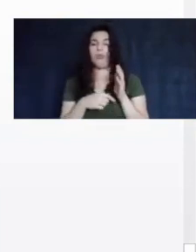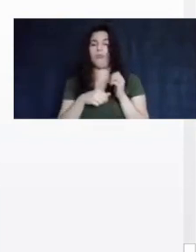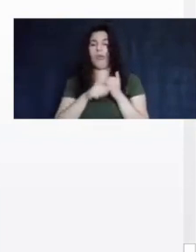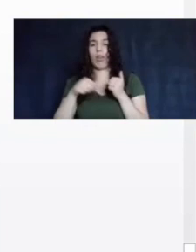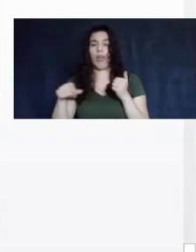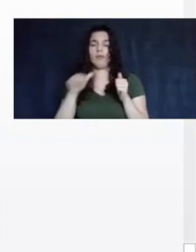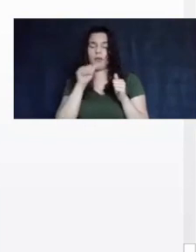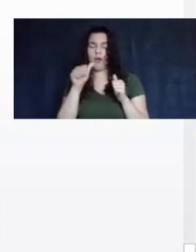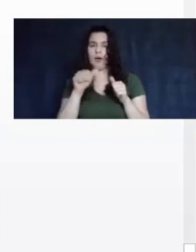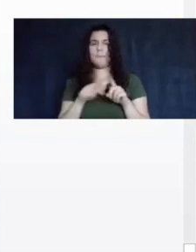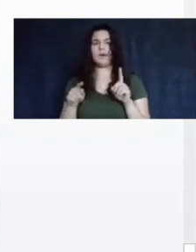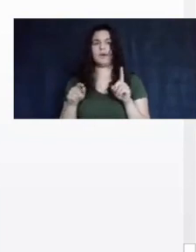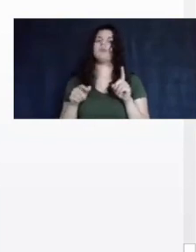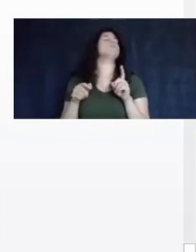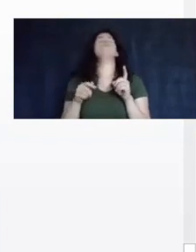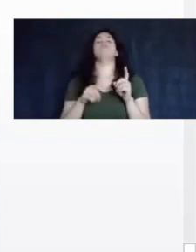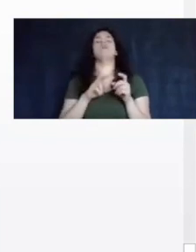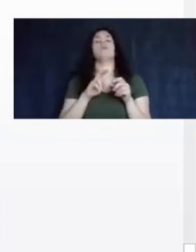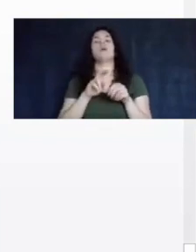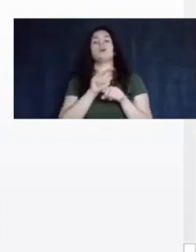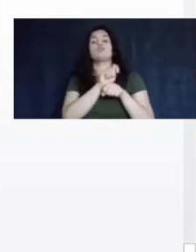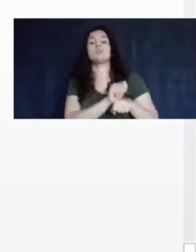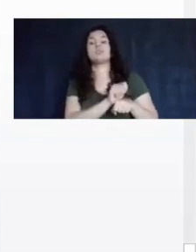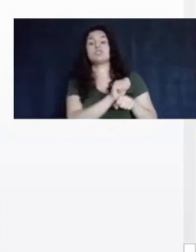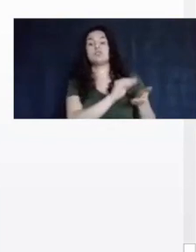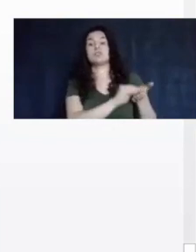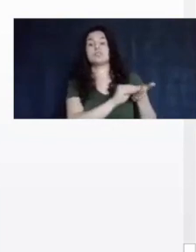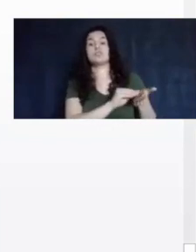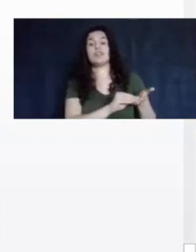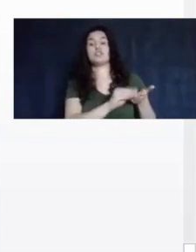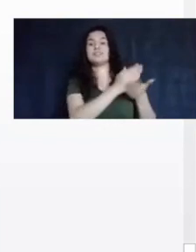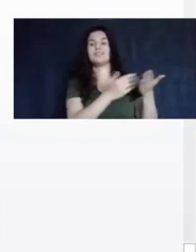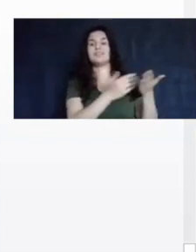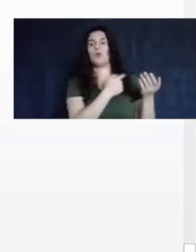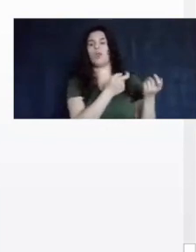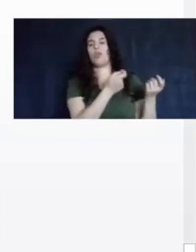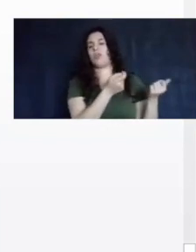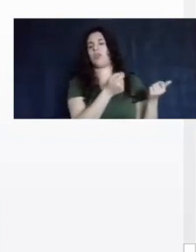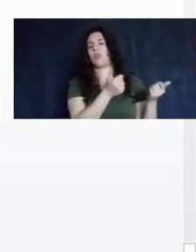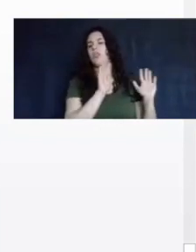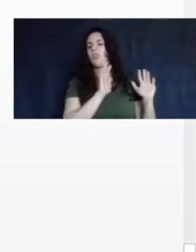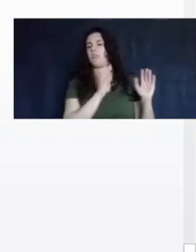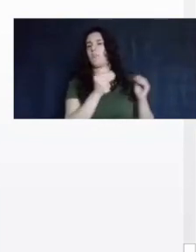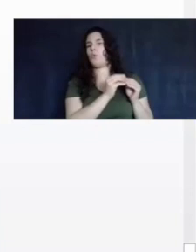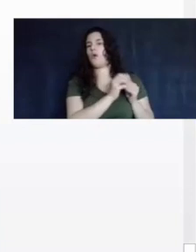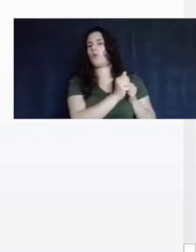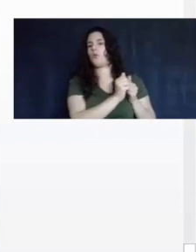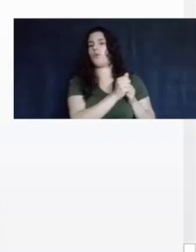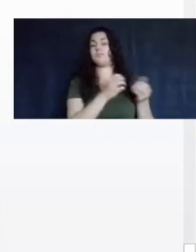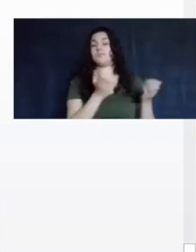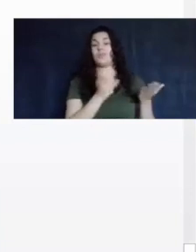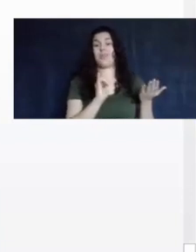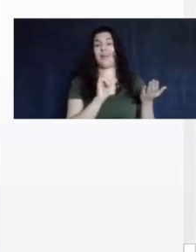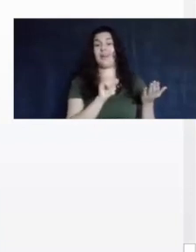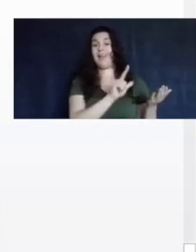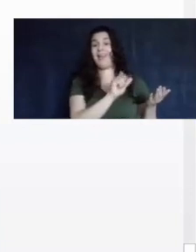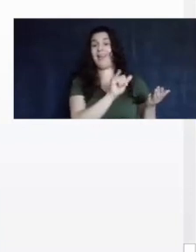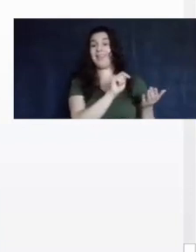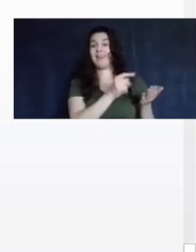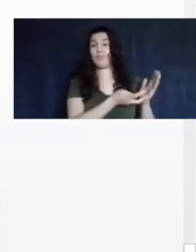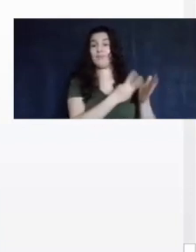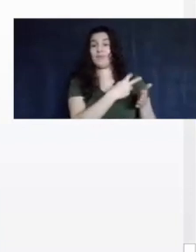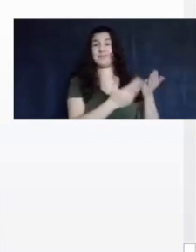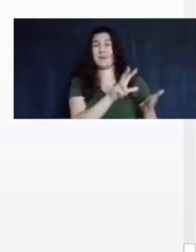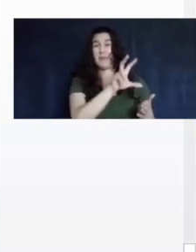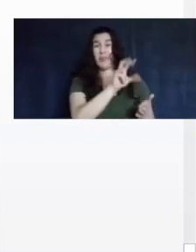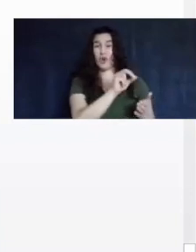of a traditional dissertation that we back off a little bit. For example, a traditional dissertation literature review may be 30, 40 pages.